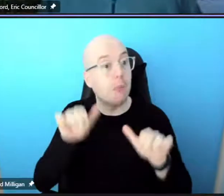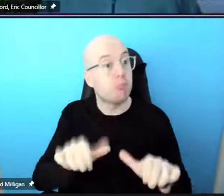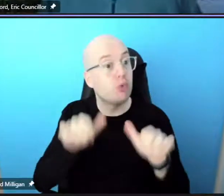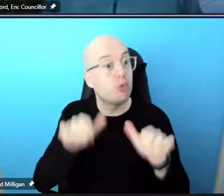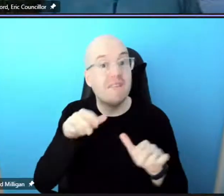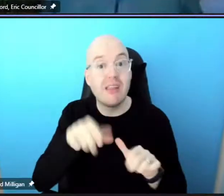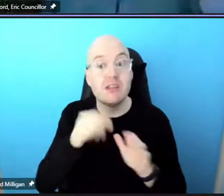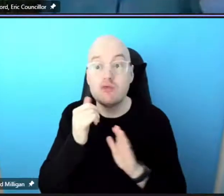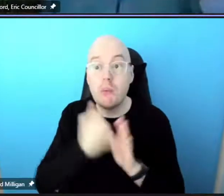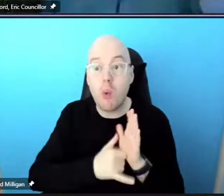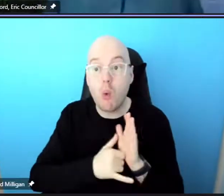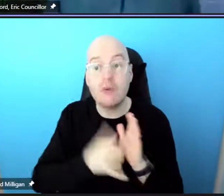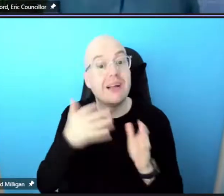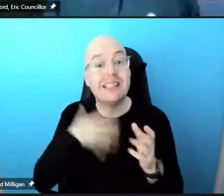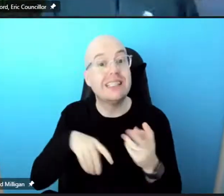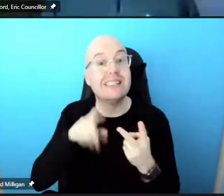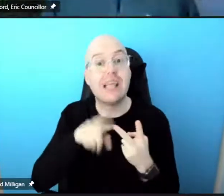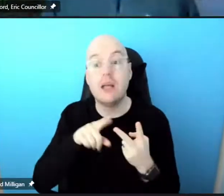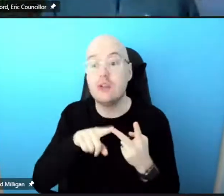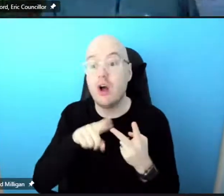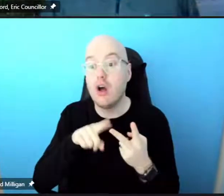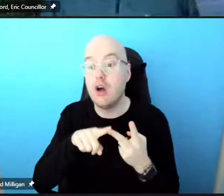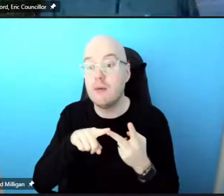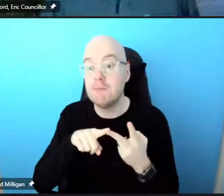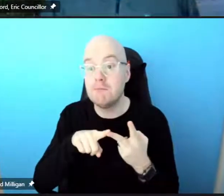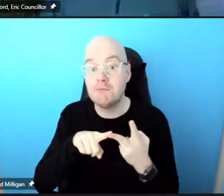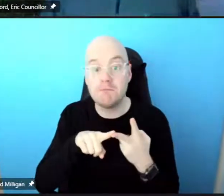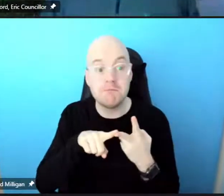and can I have a seconder, please?